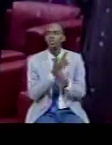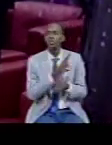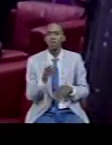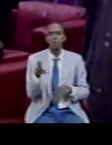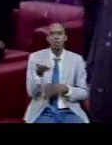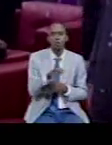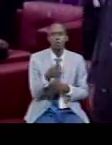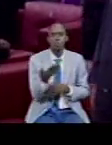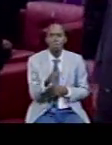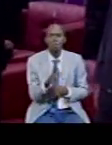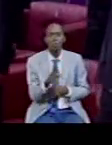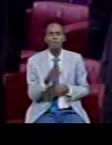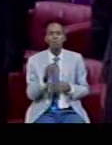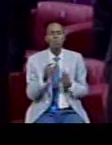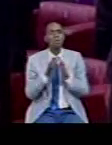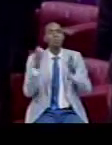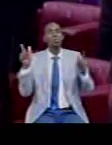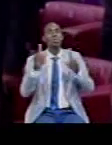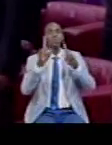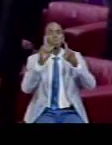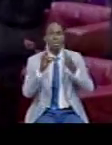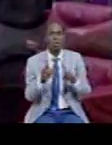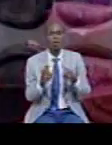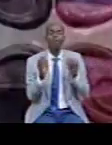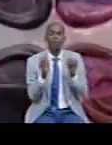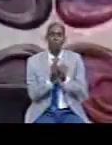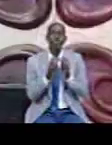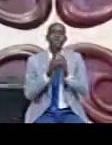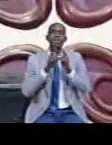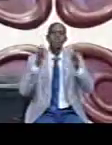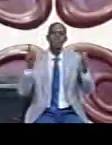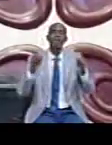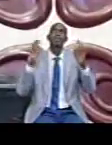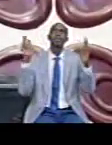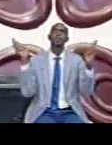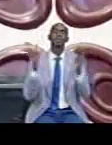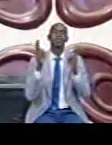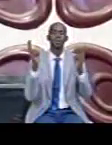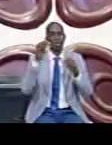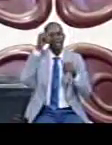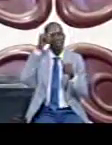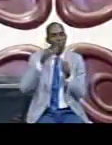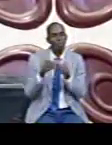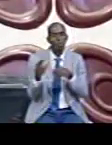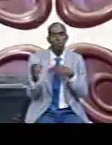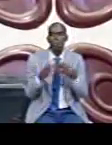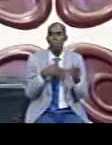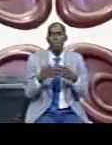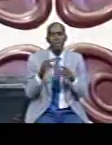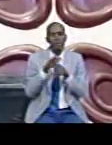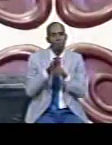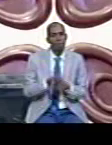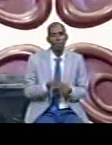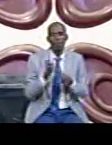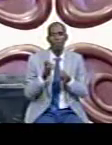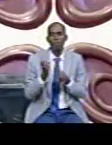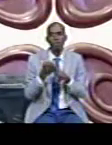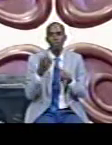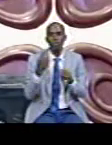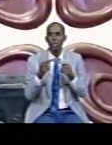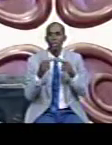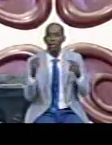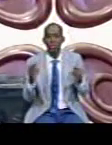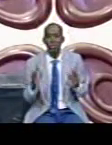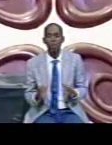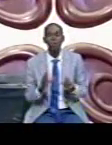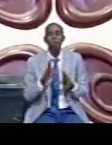Great trials with a great triumph. Remember, no matter the pressure from the enemy, no matter the pressure from your